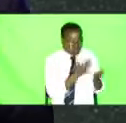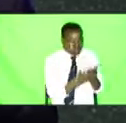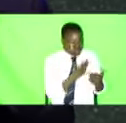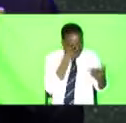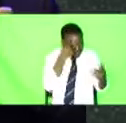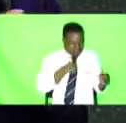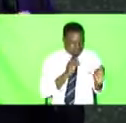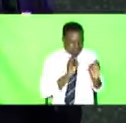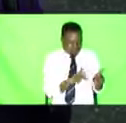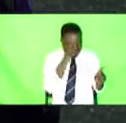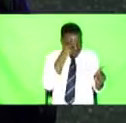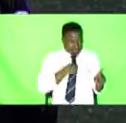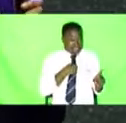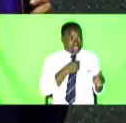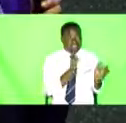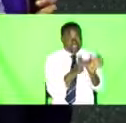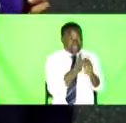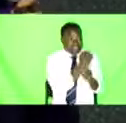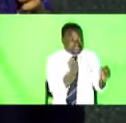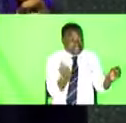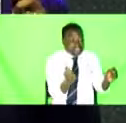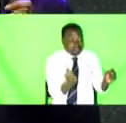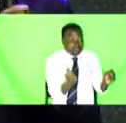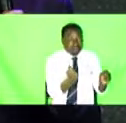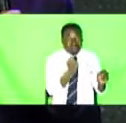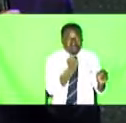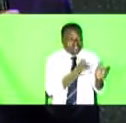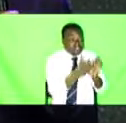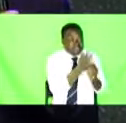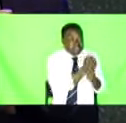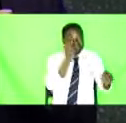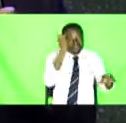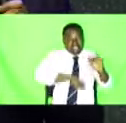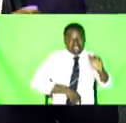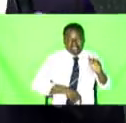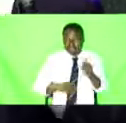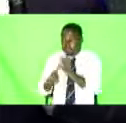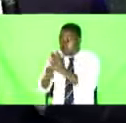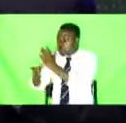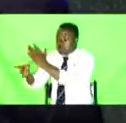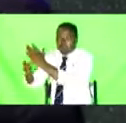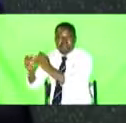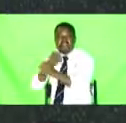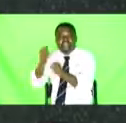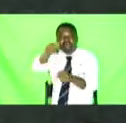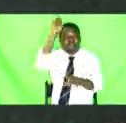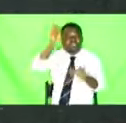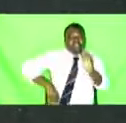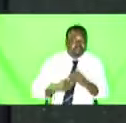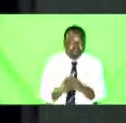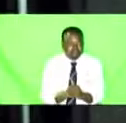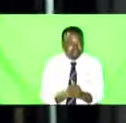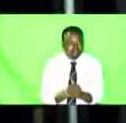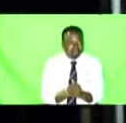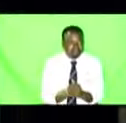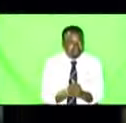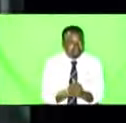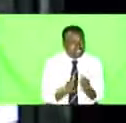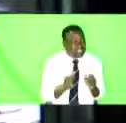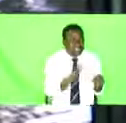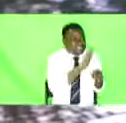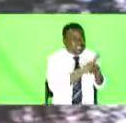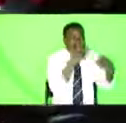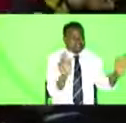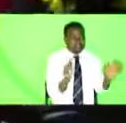If Jesus cannot save you, no oil on this earth can save you. It is enough.